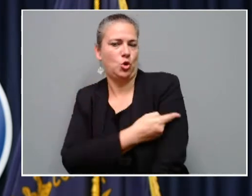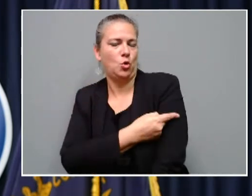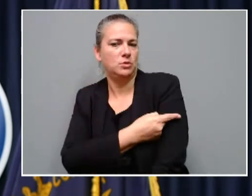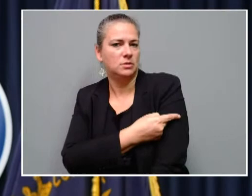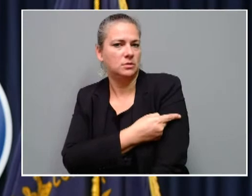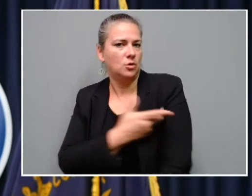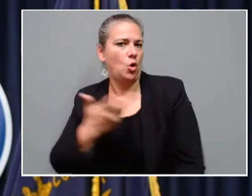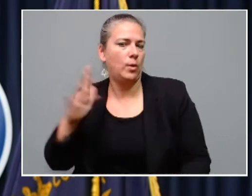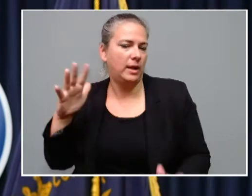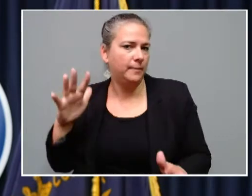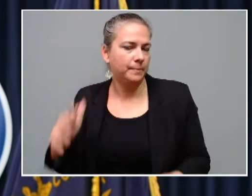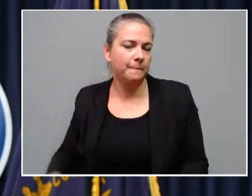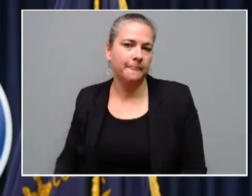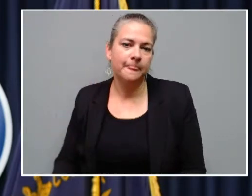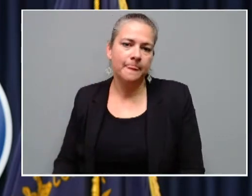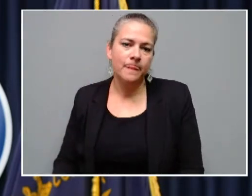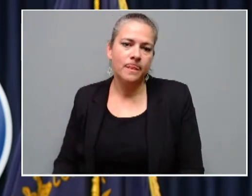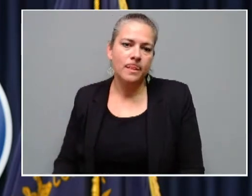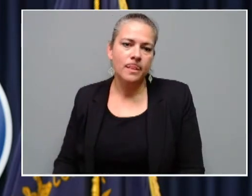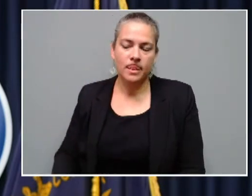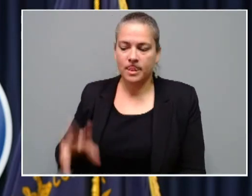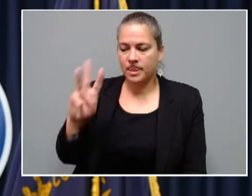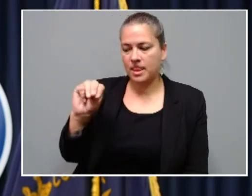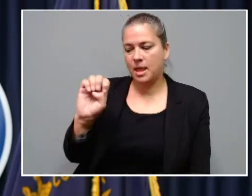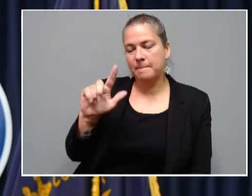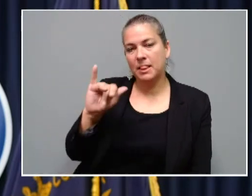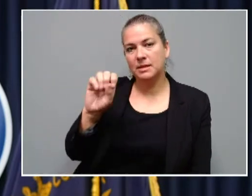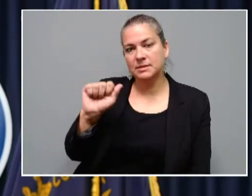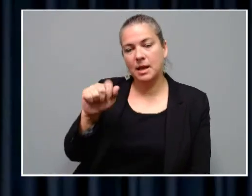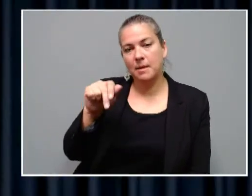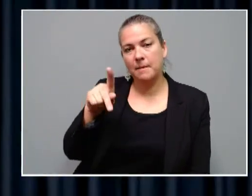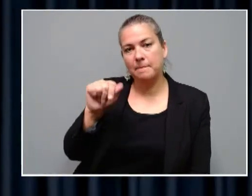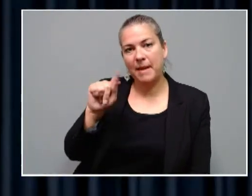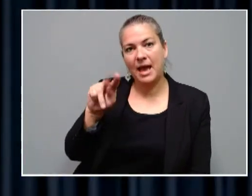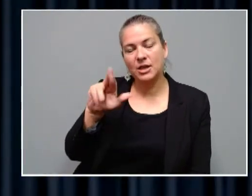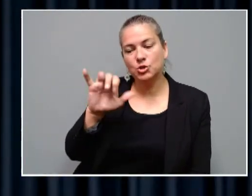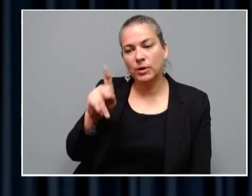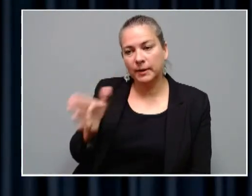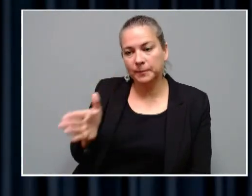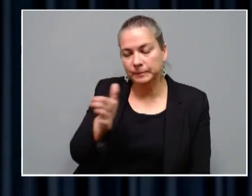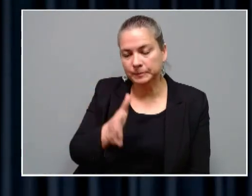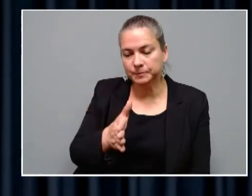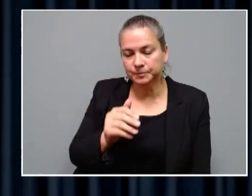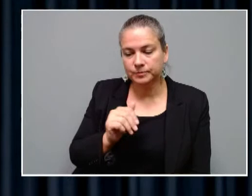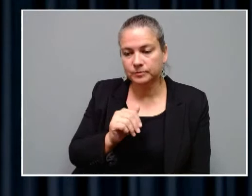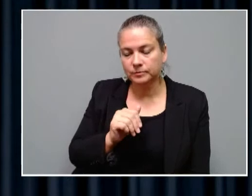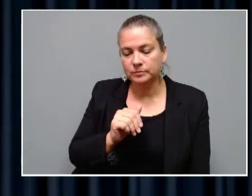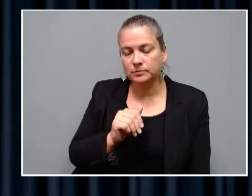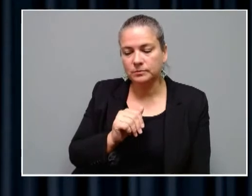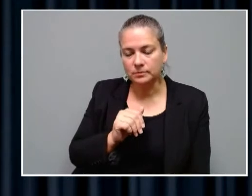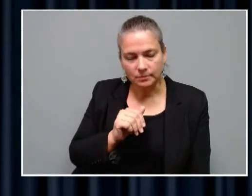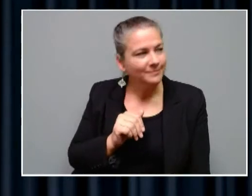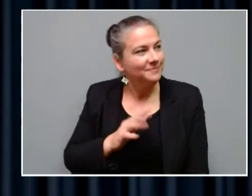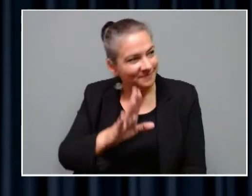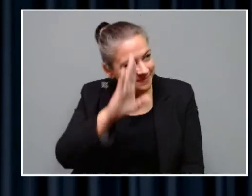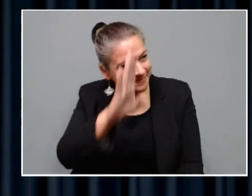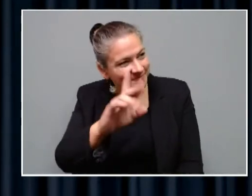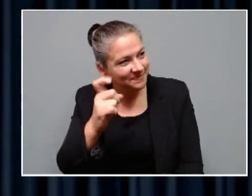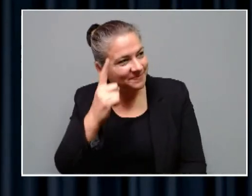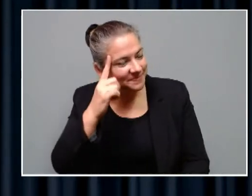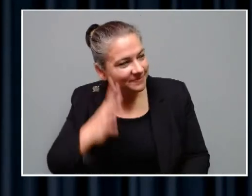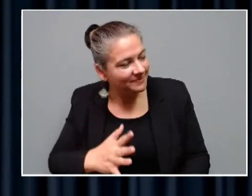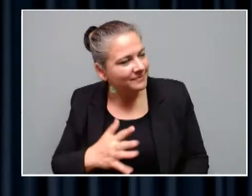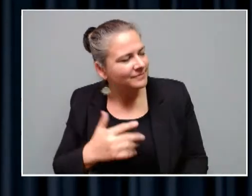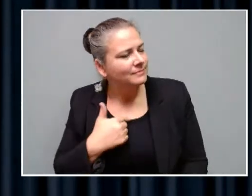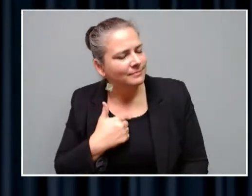Melissa Patrick, Kentucky Health News. Hi, Governor. I guess